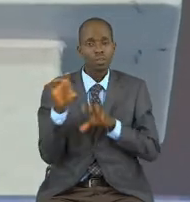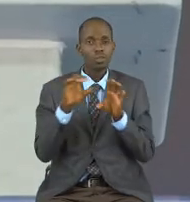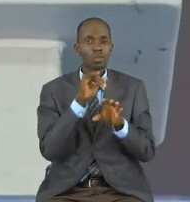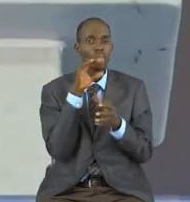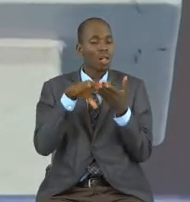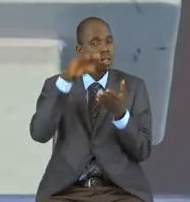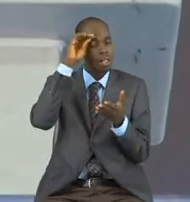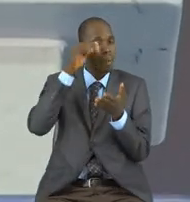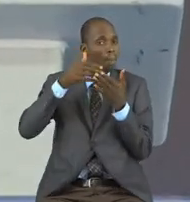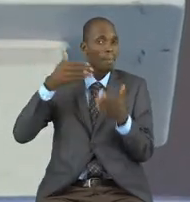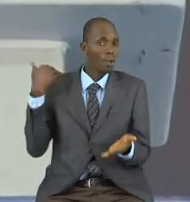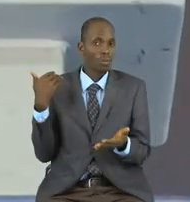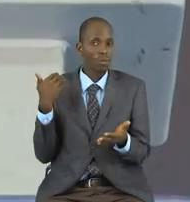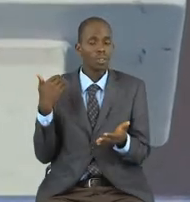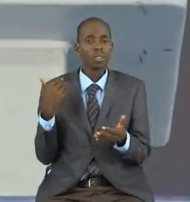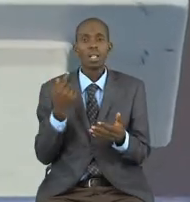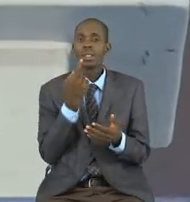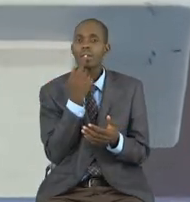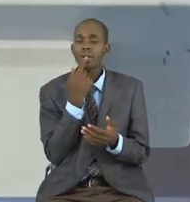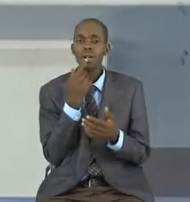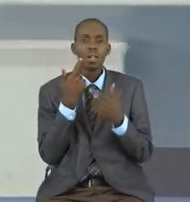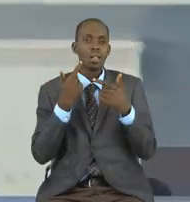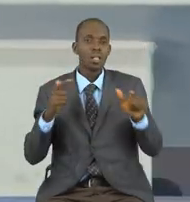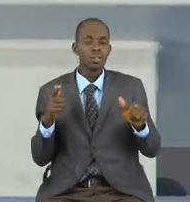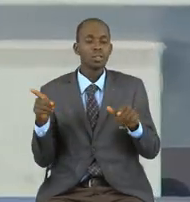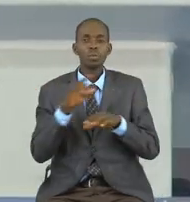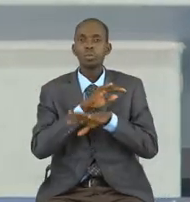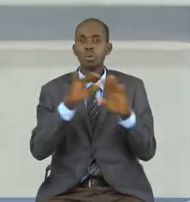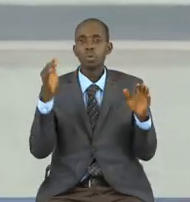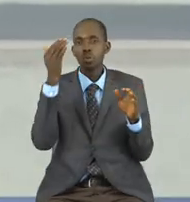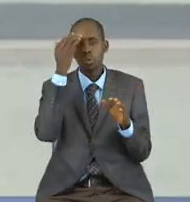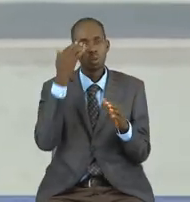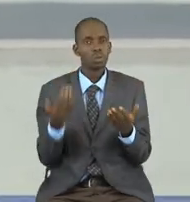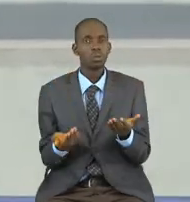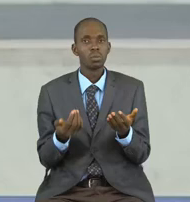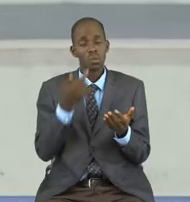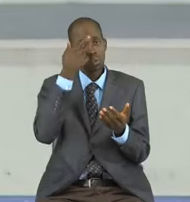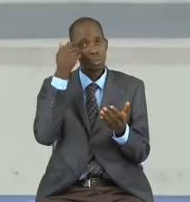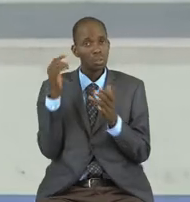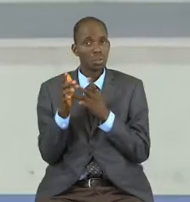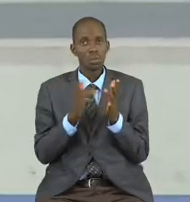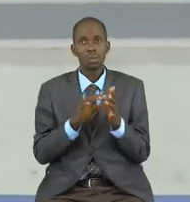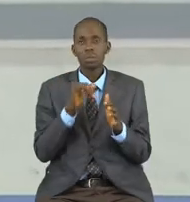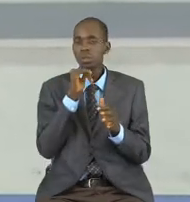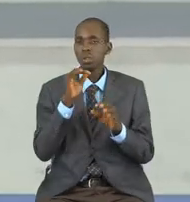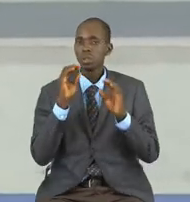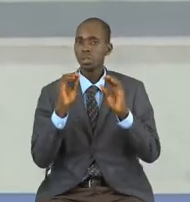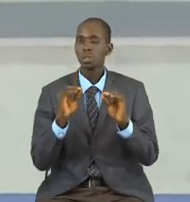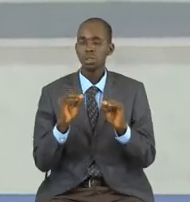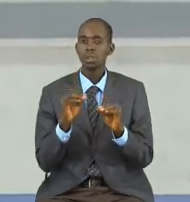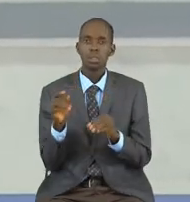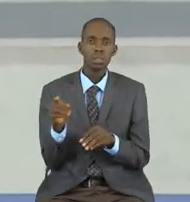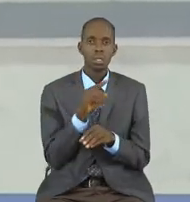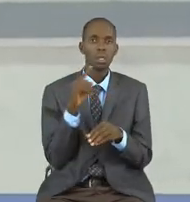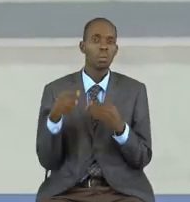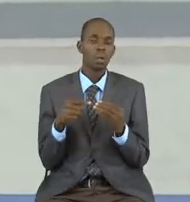Tongues, languages they didn't even know, because Jesus did not talk about having the